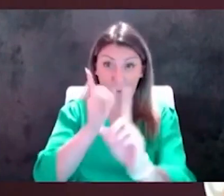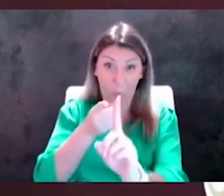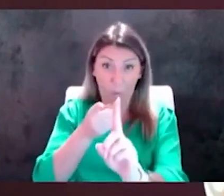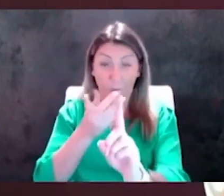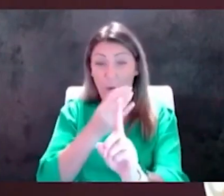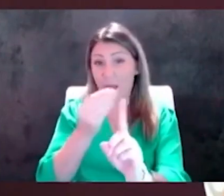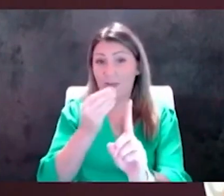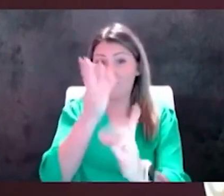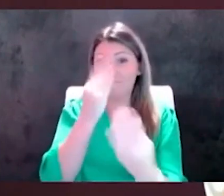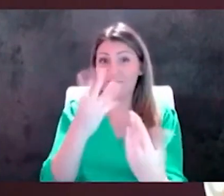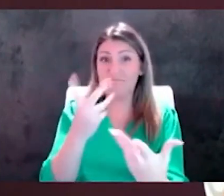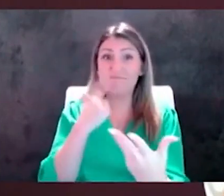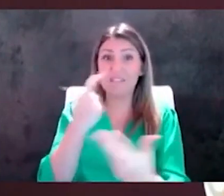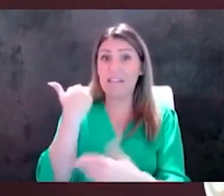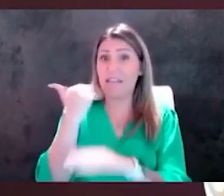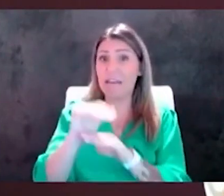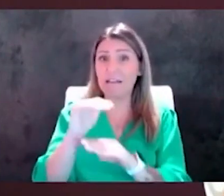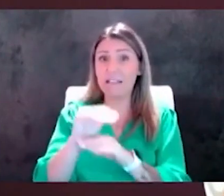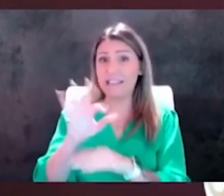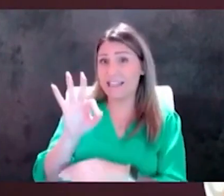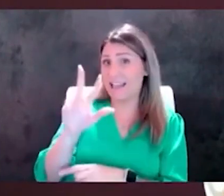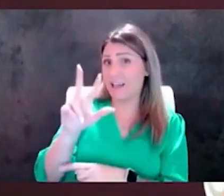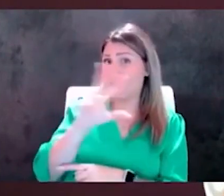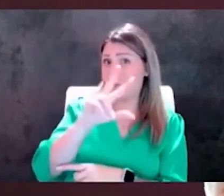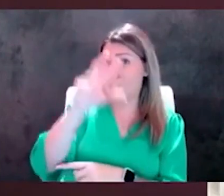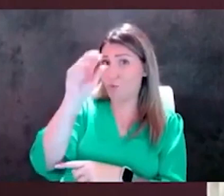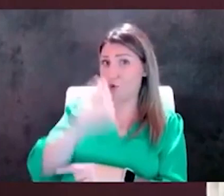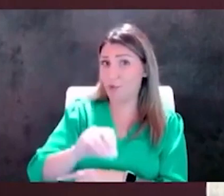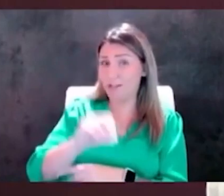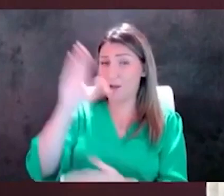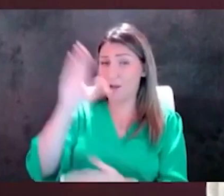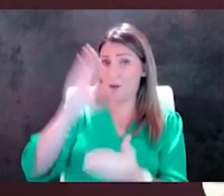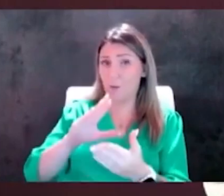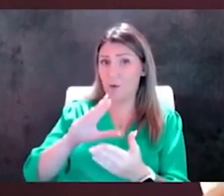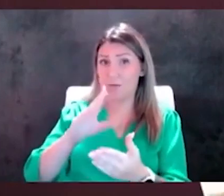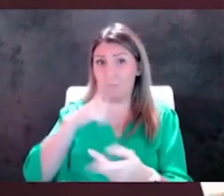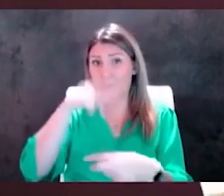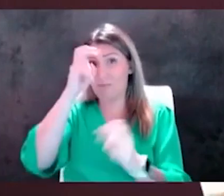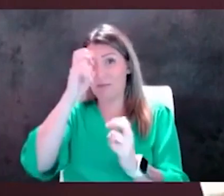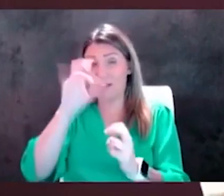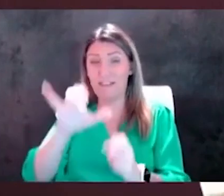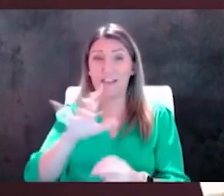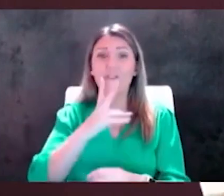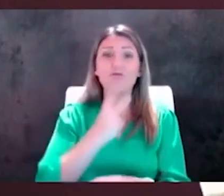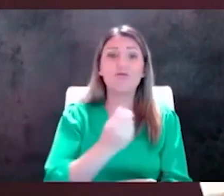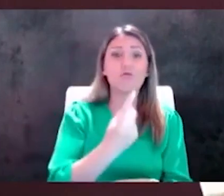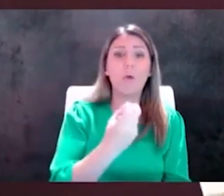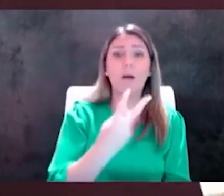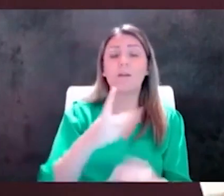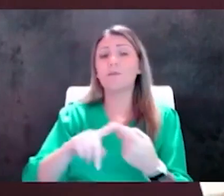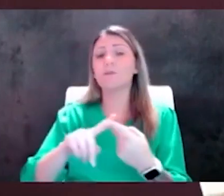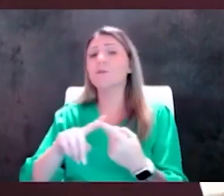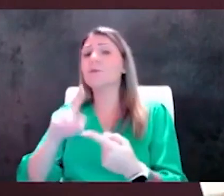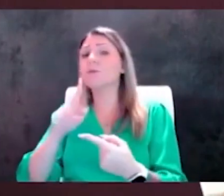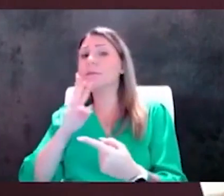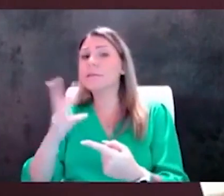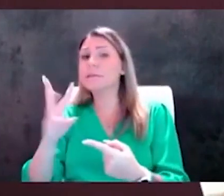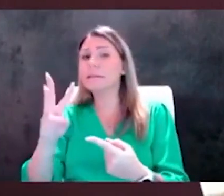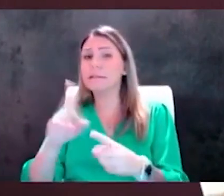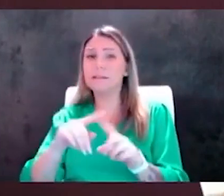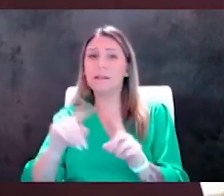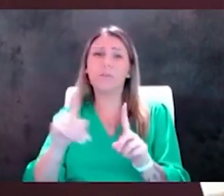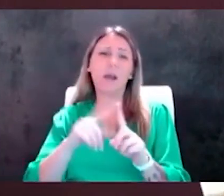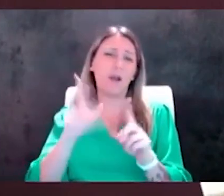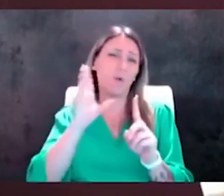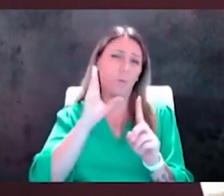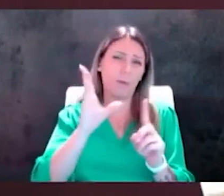said 93% reduction of severe illness and death, and that's 12 to 16-year-olds. But I think we can extrapolate into those even younger, perhaps,